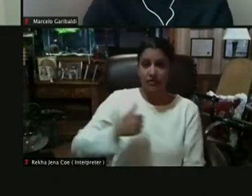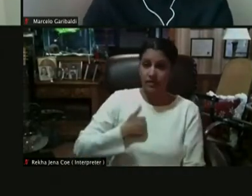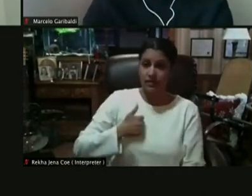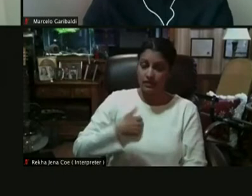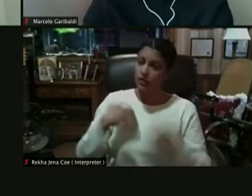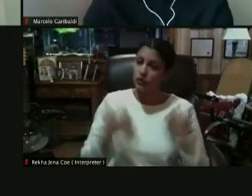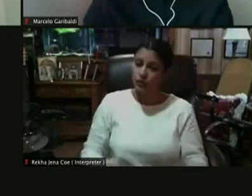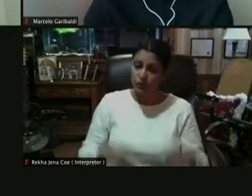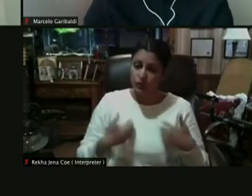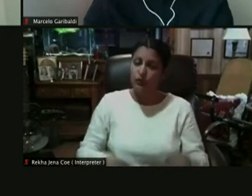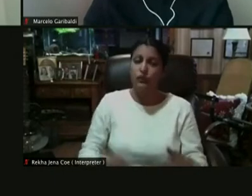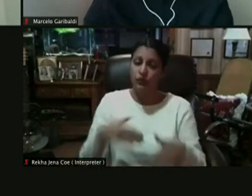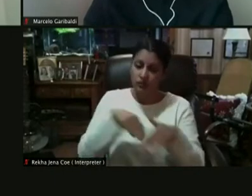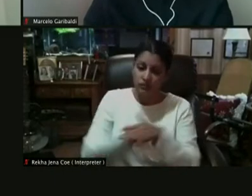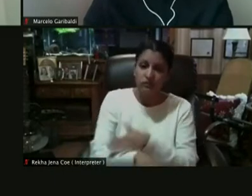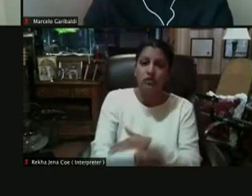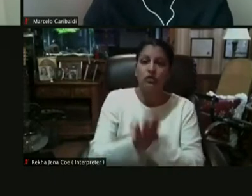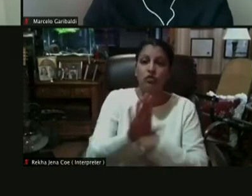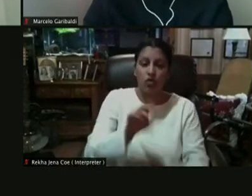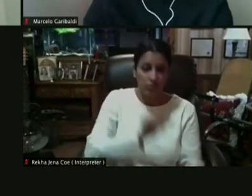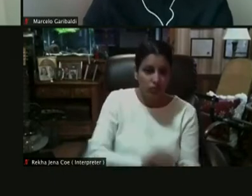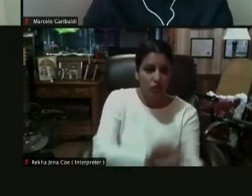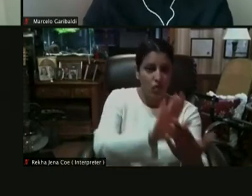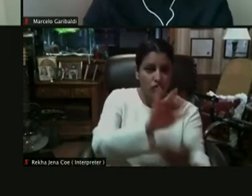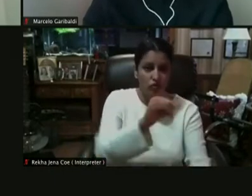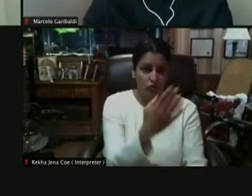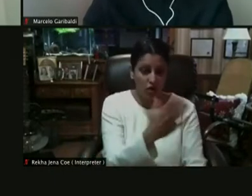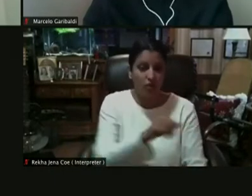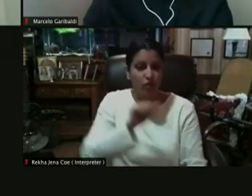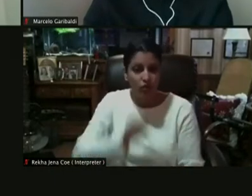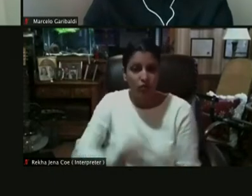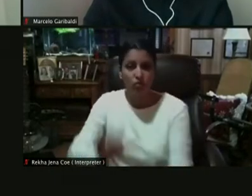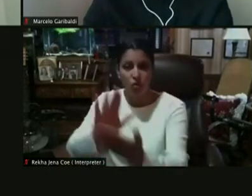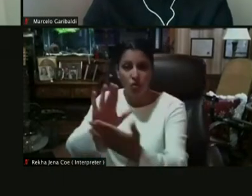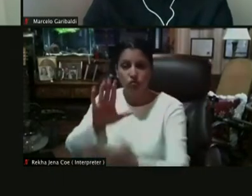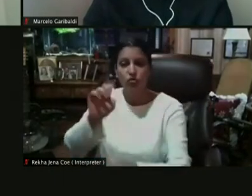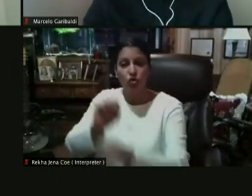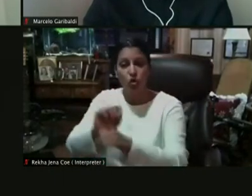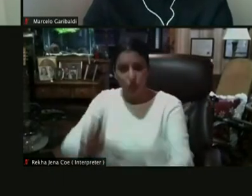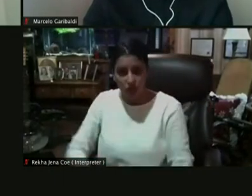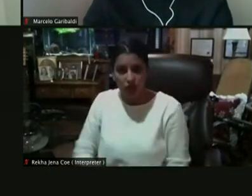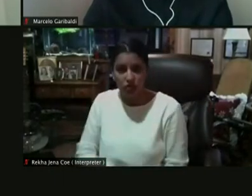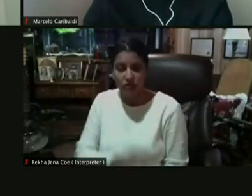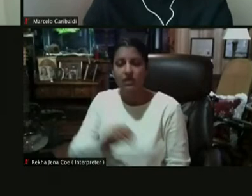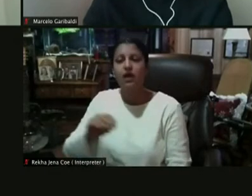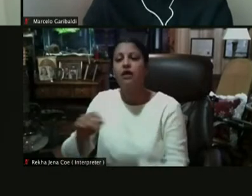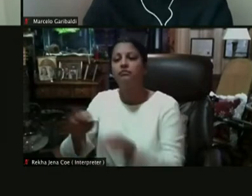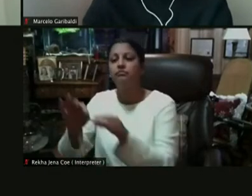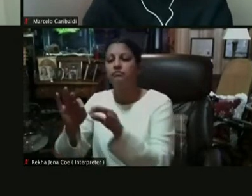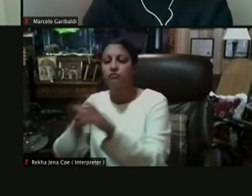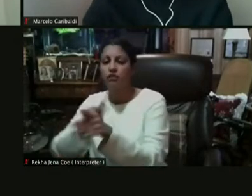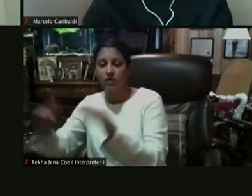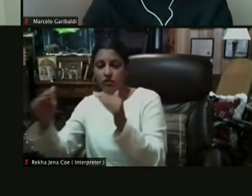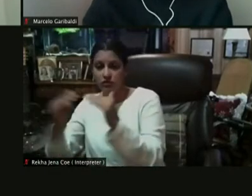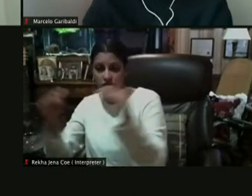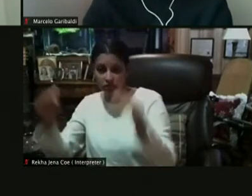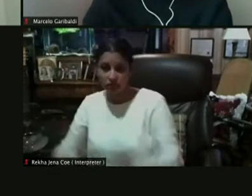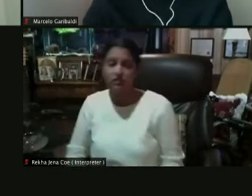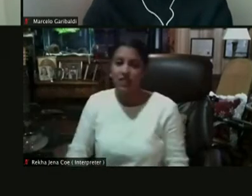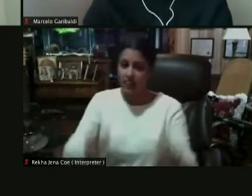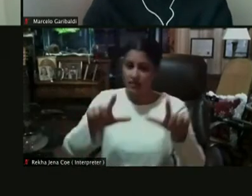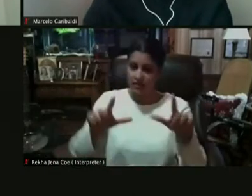into how you approach your job, how you approach your coworkers and your colleagues. The League of Employees of African Descent as a